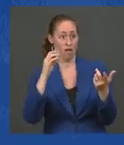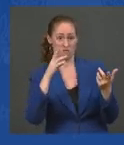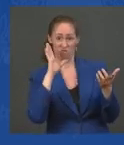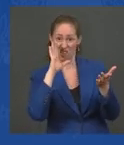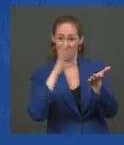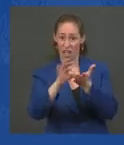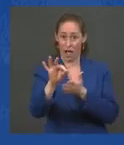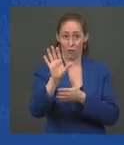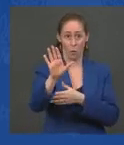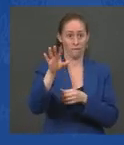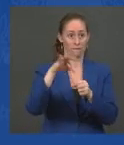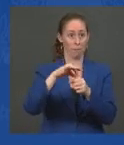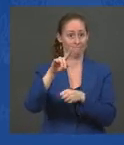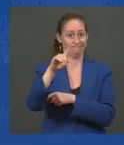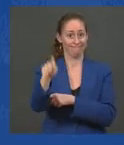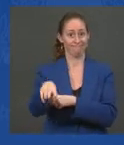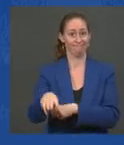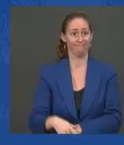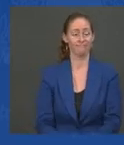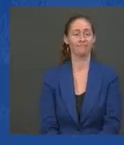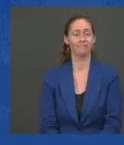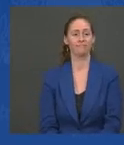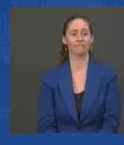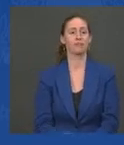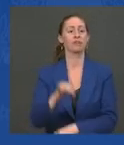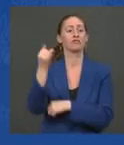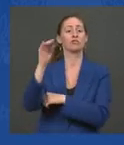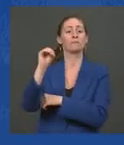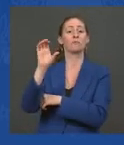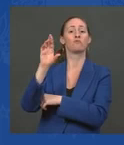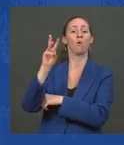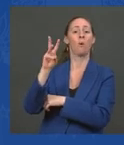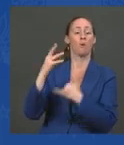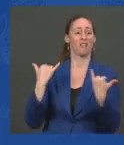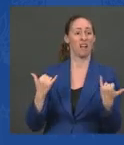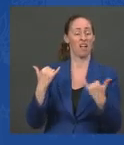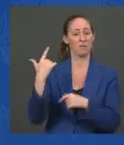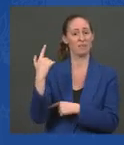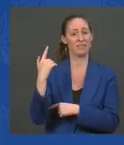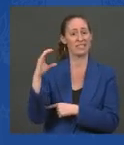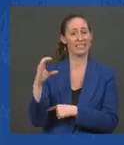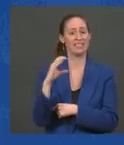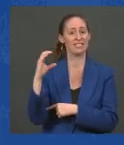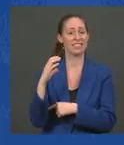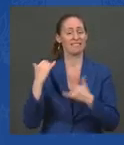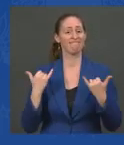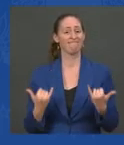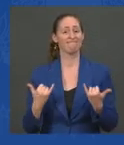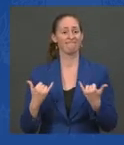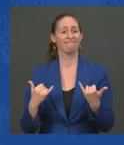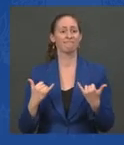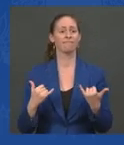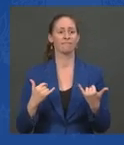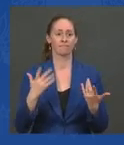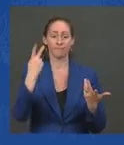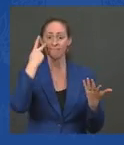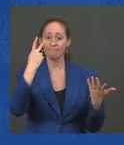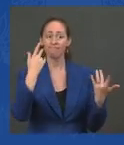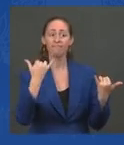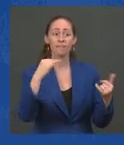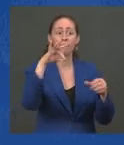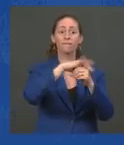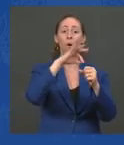Jim Crow in the 21st century is now a sinister combination of voter suppression and election